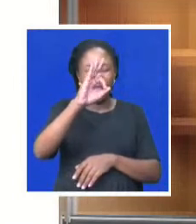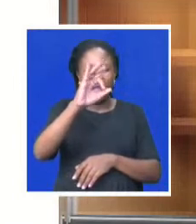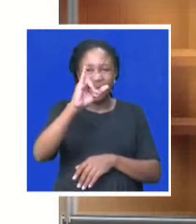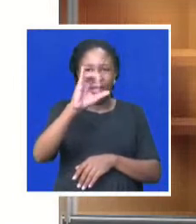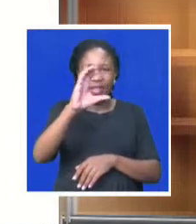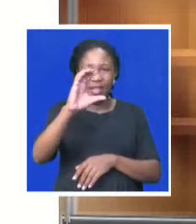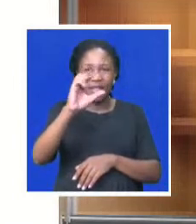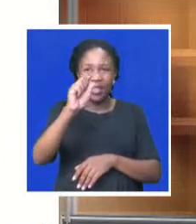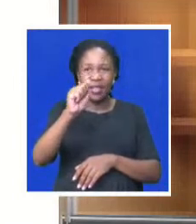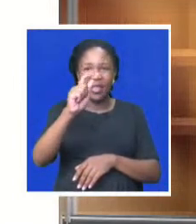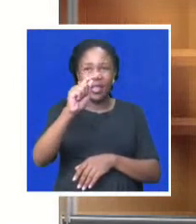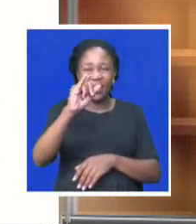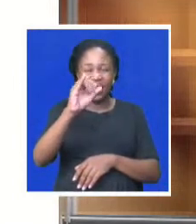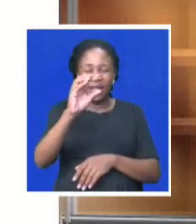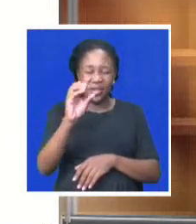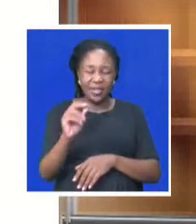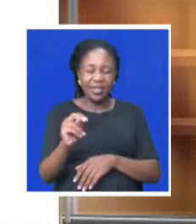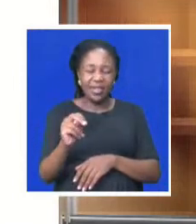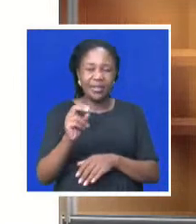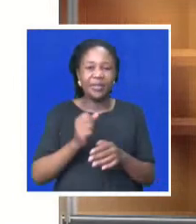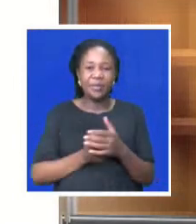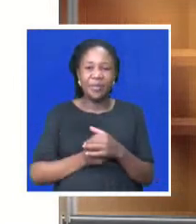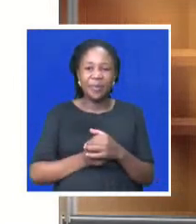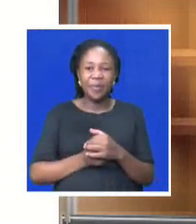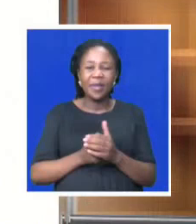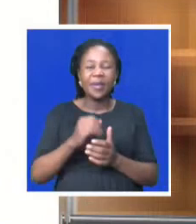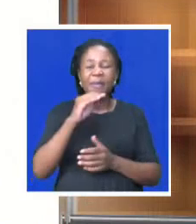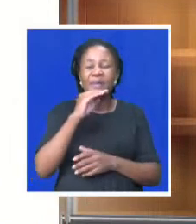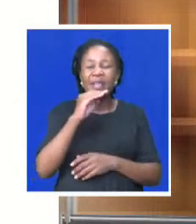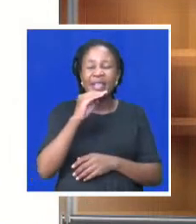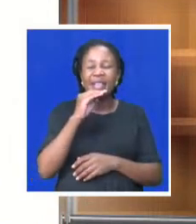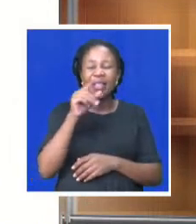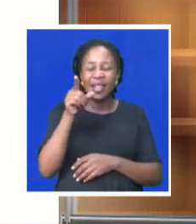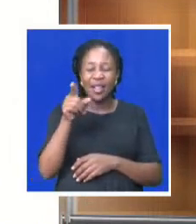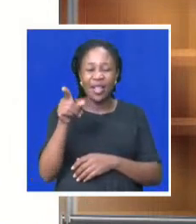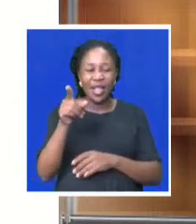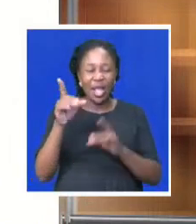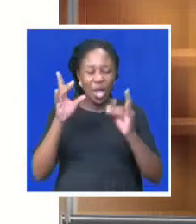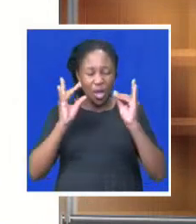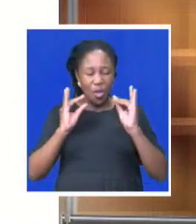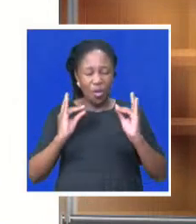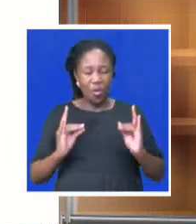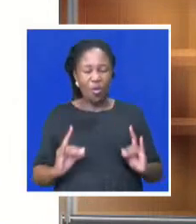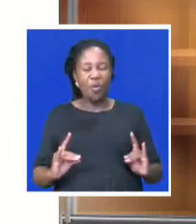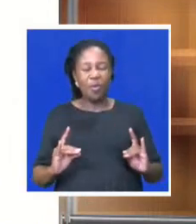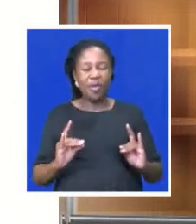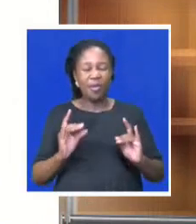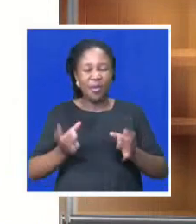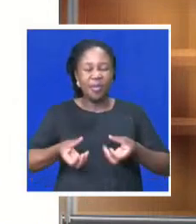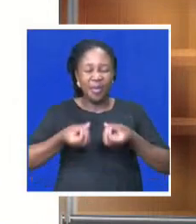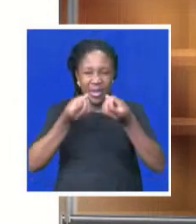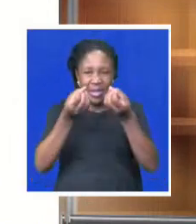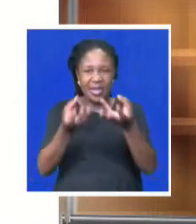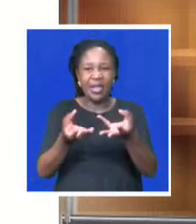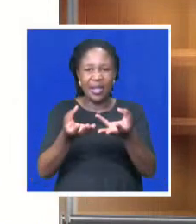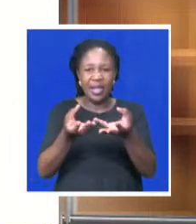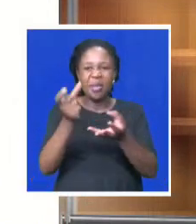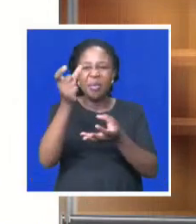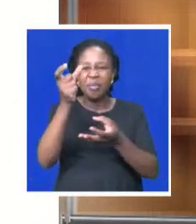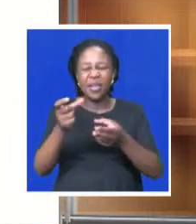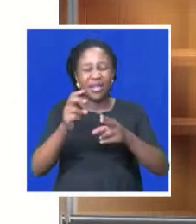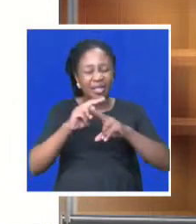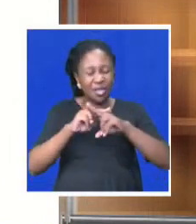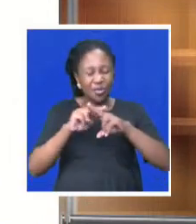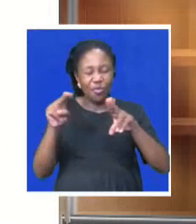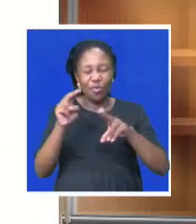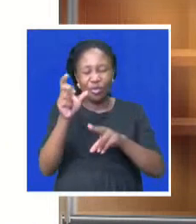attributes or human qualities or human characteristics are given to something that is not a human being, non-human